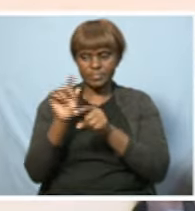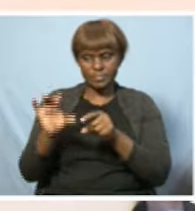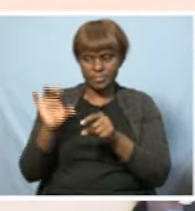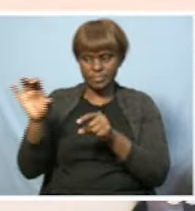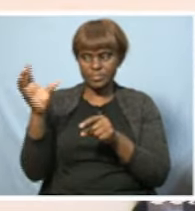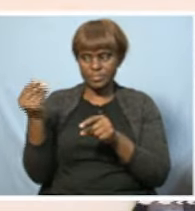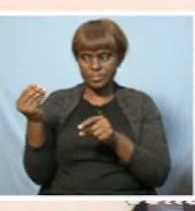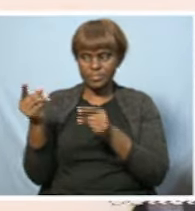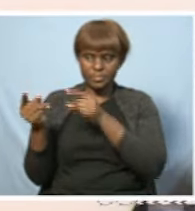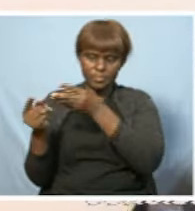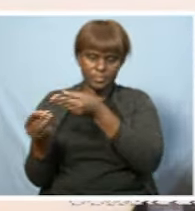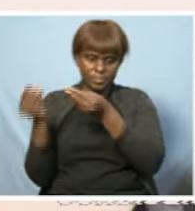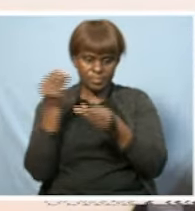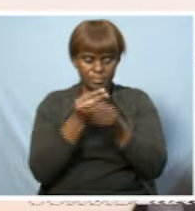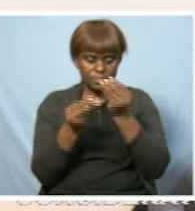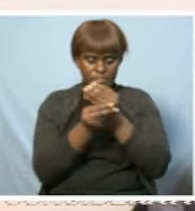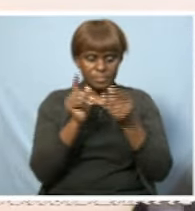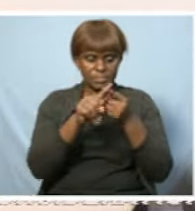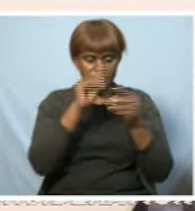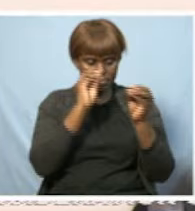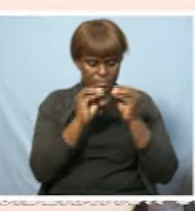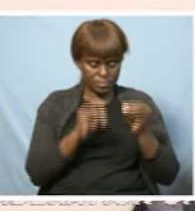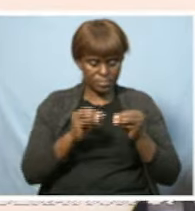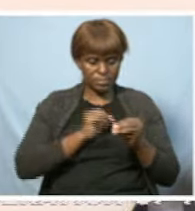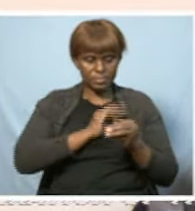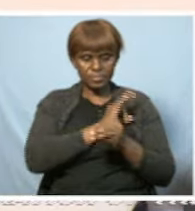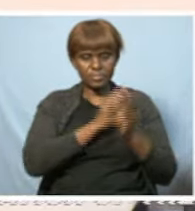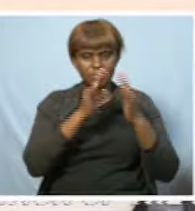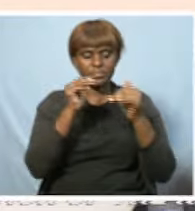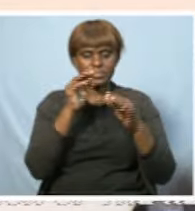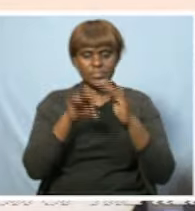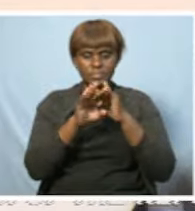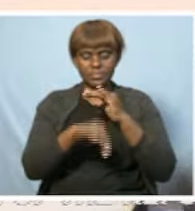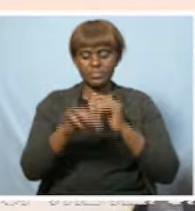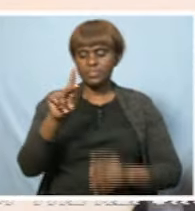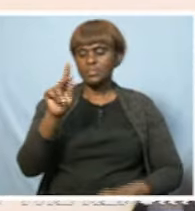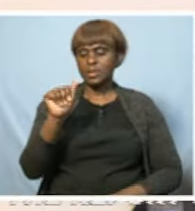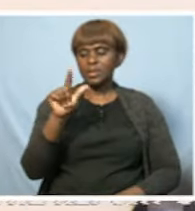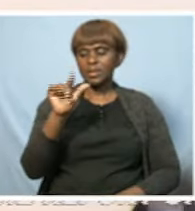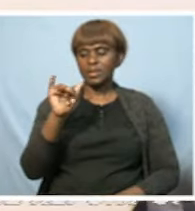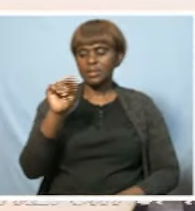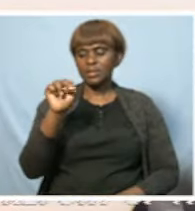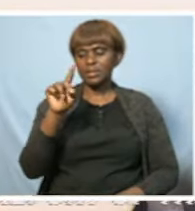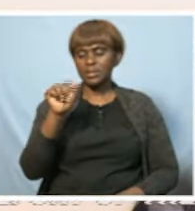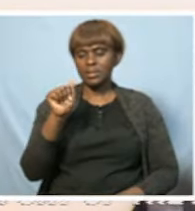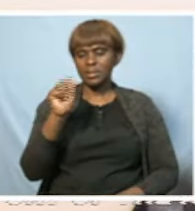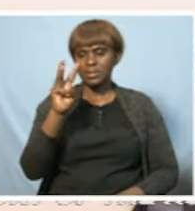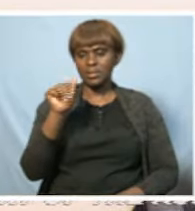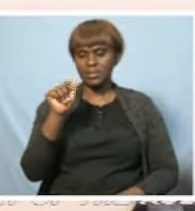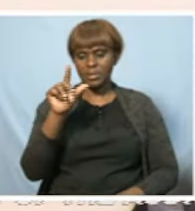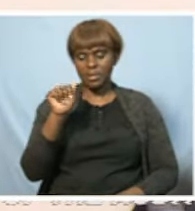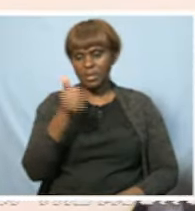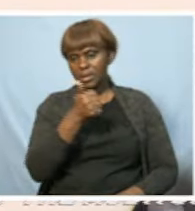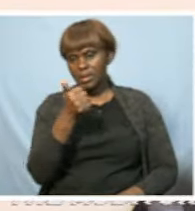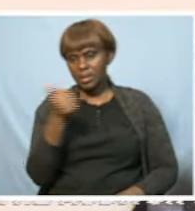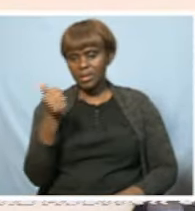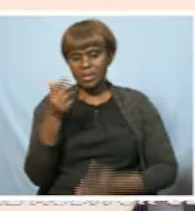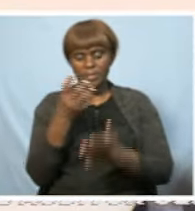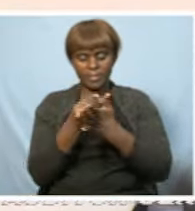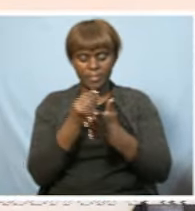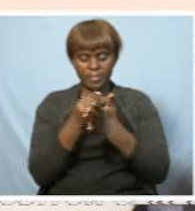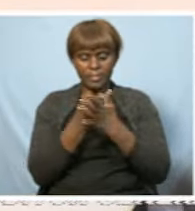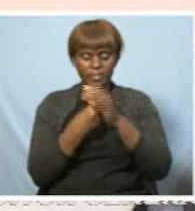funds as a contribution towards renovation of a staff house under Kalindawalo Health Post. The other funding was to be contributed by the